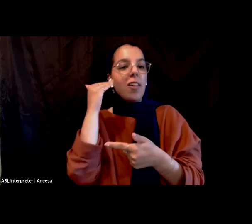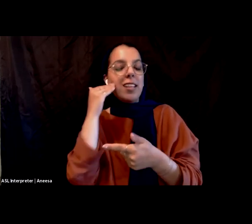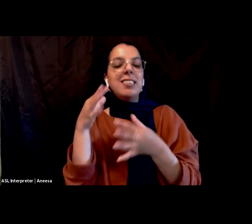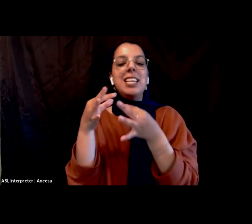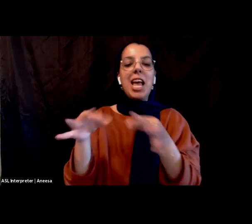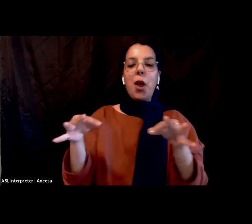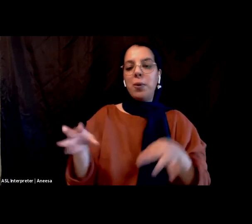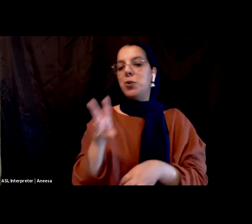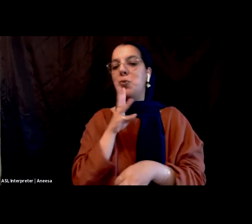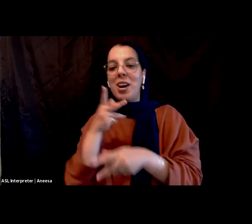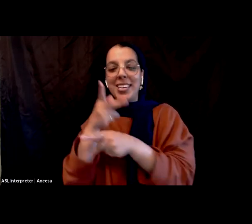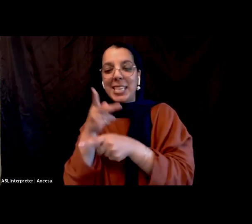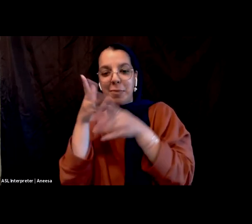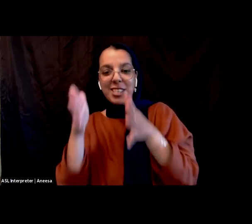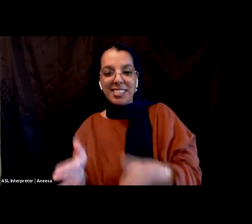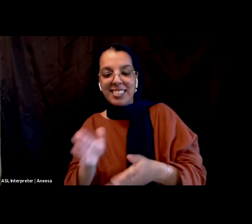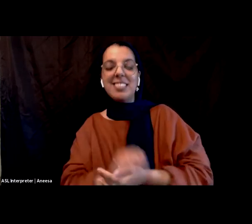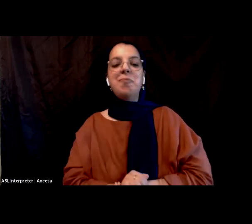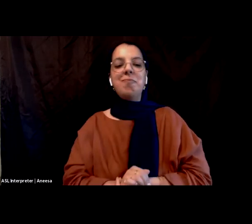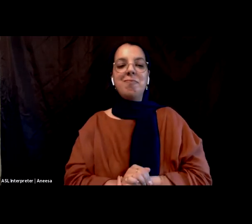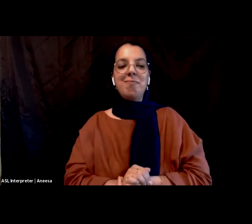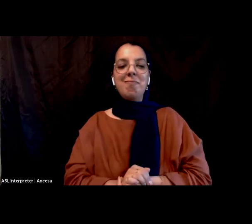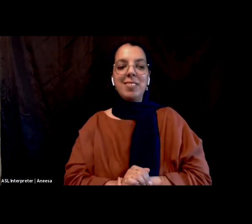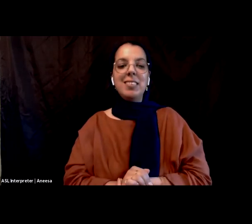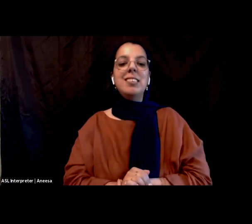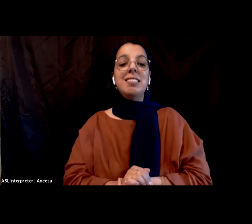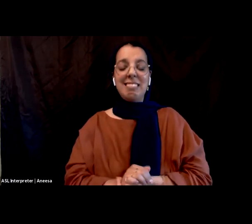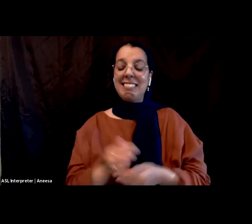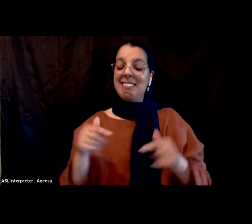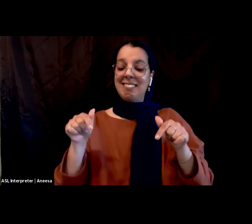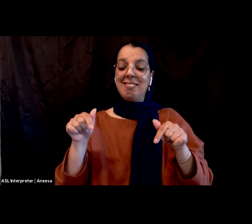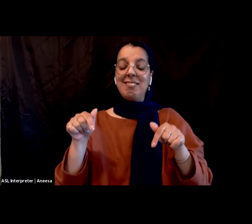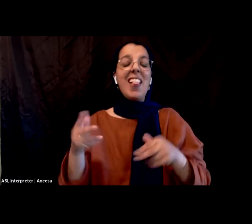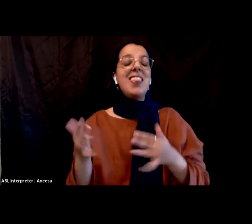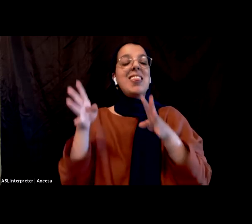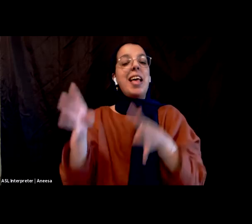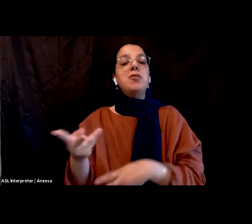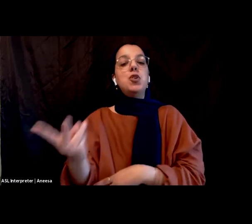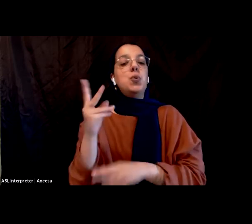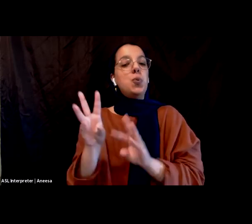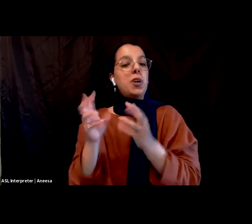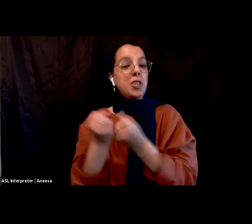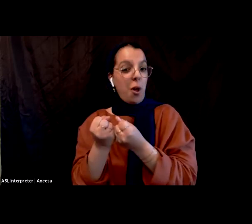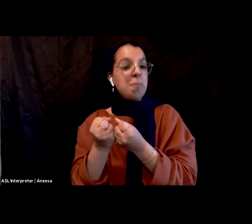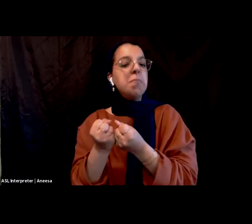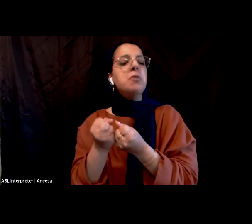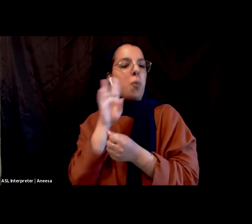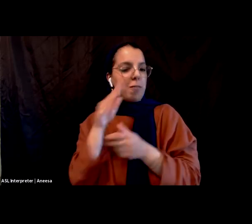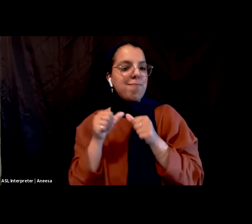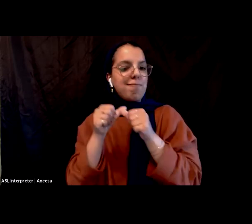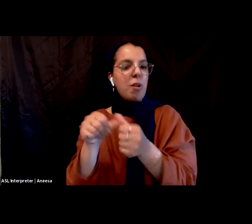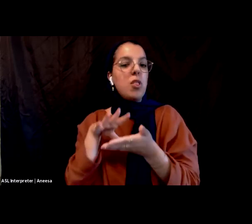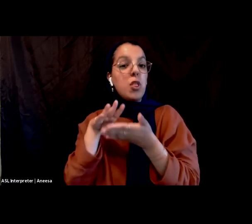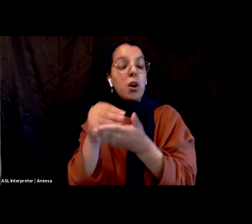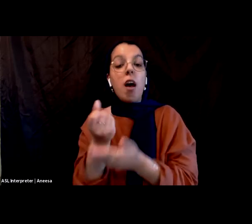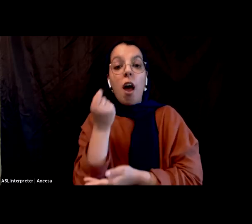keepers. And we're going to be able to continue to learn with the two remaining sessions, but really important that we